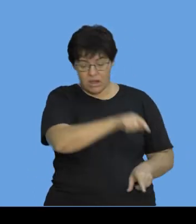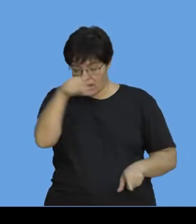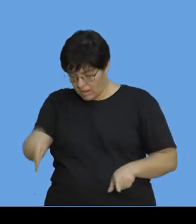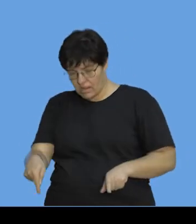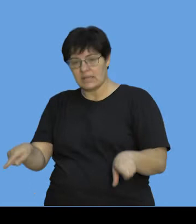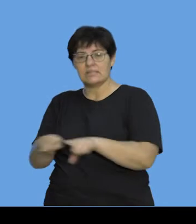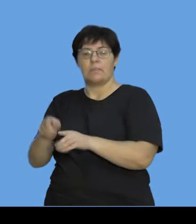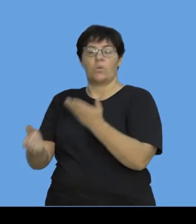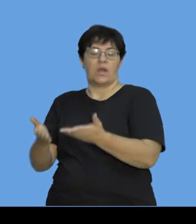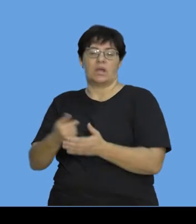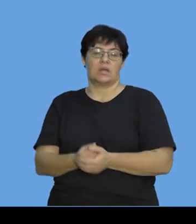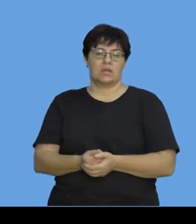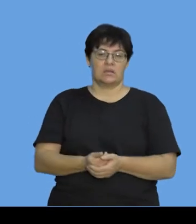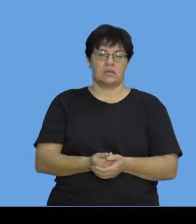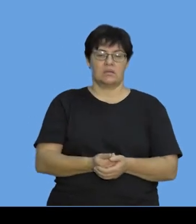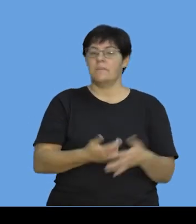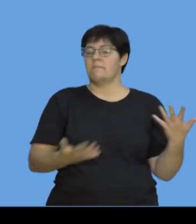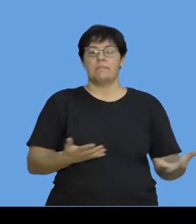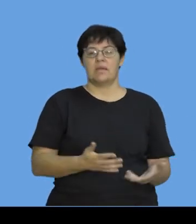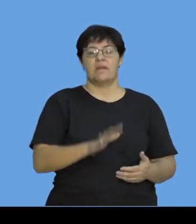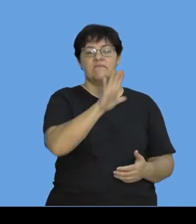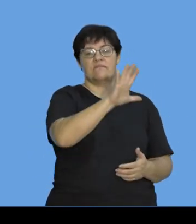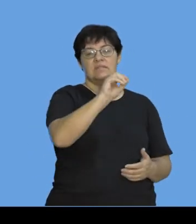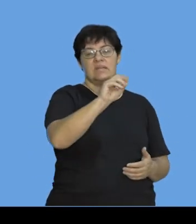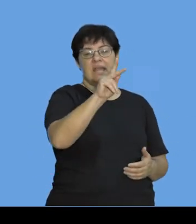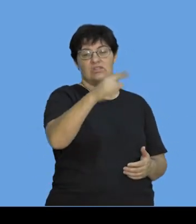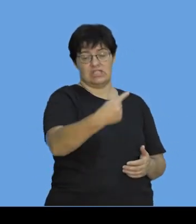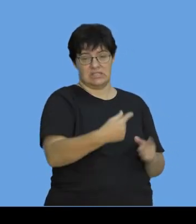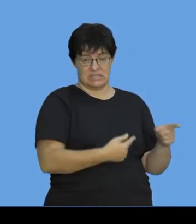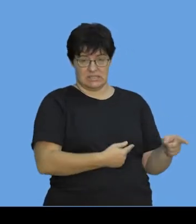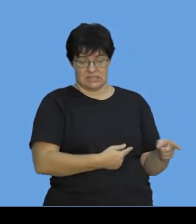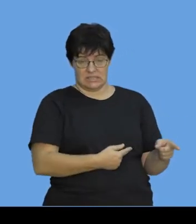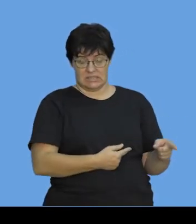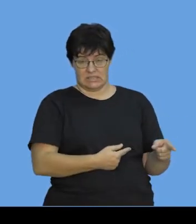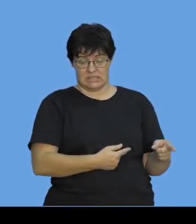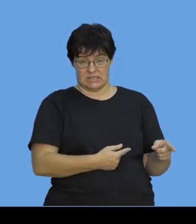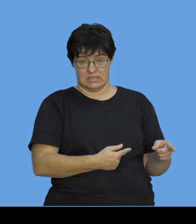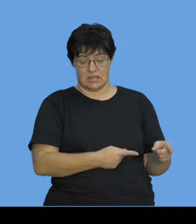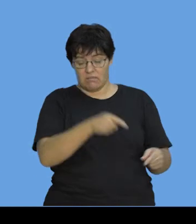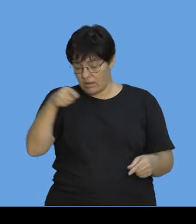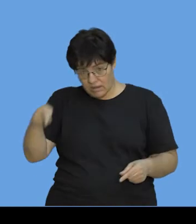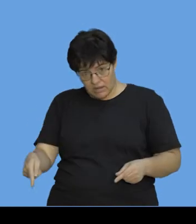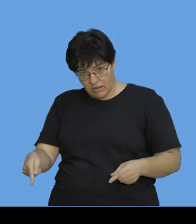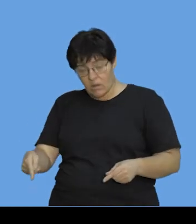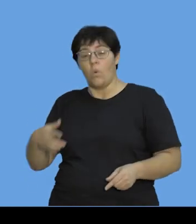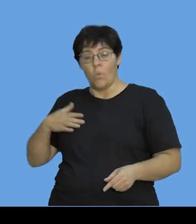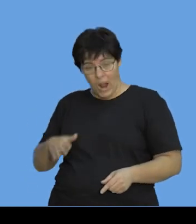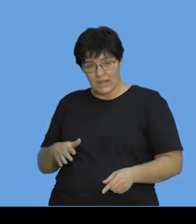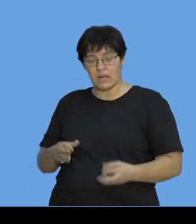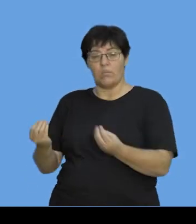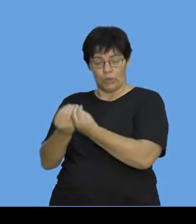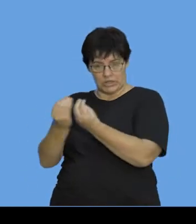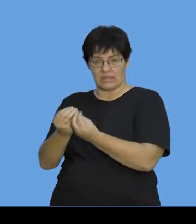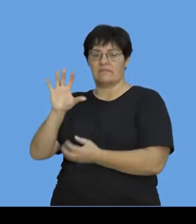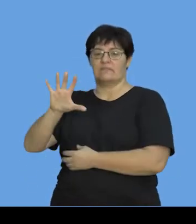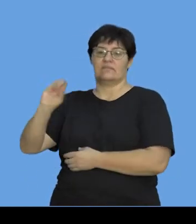sake, we start with 50 kgs of reactants, at the very most, we must end with 50 kg of the products